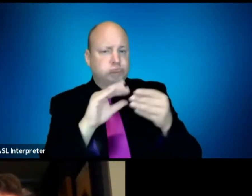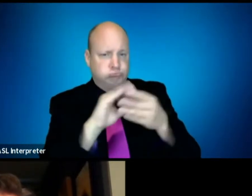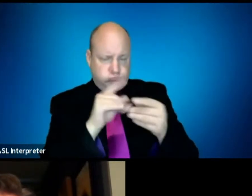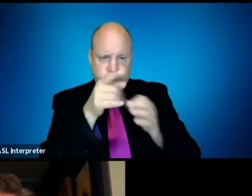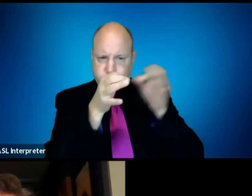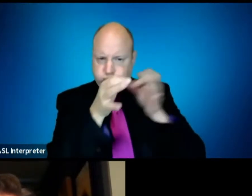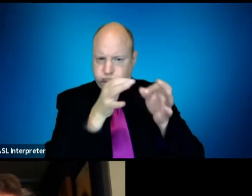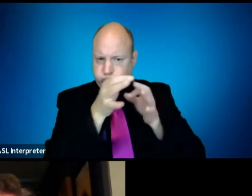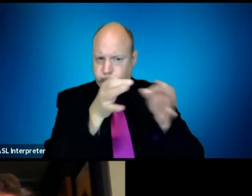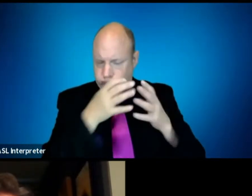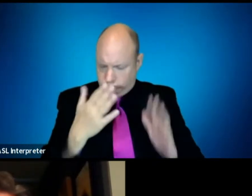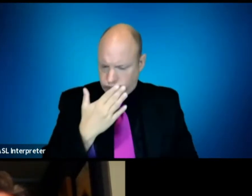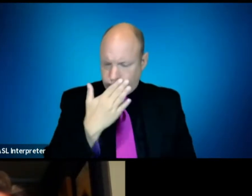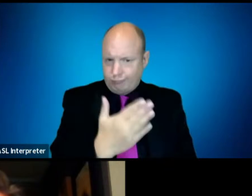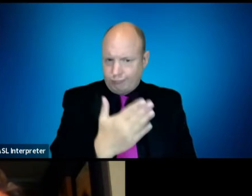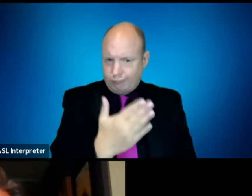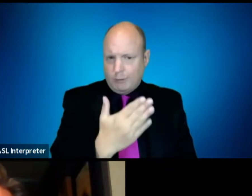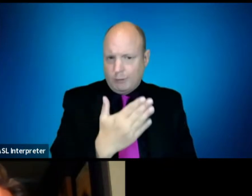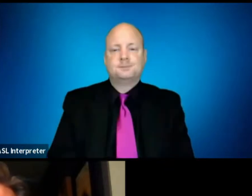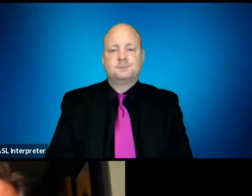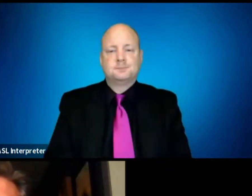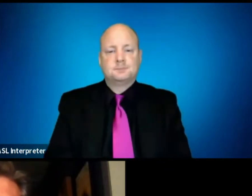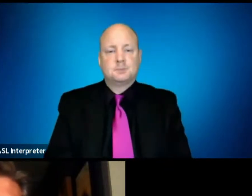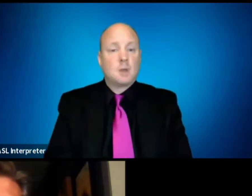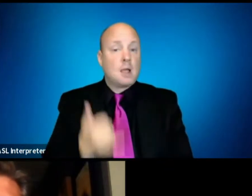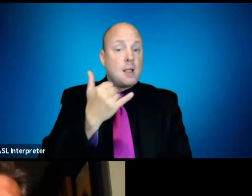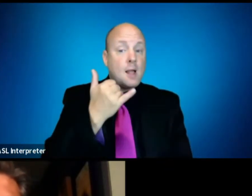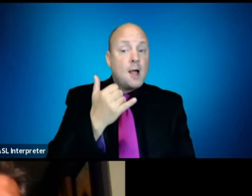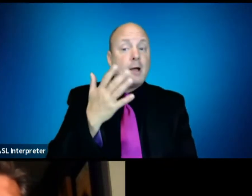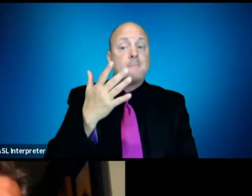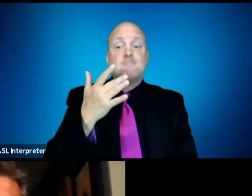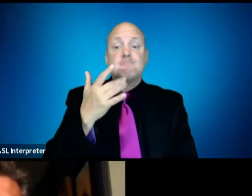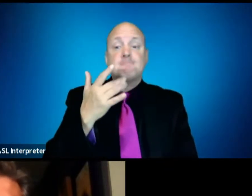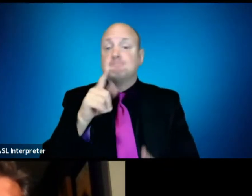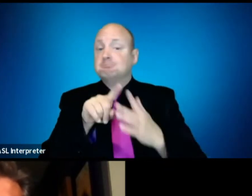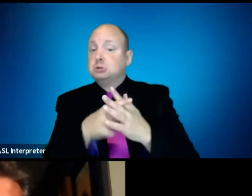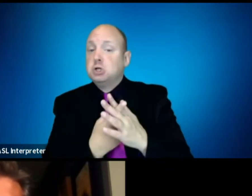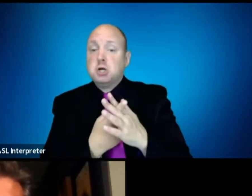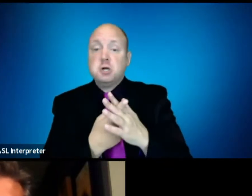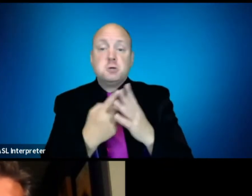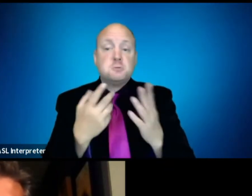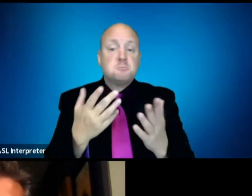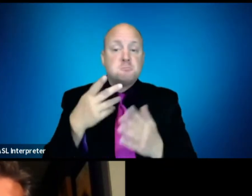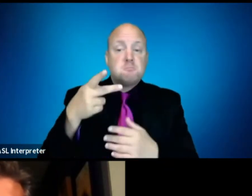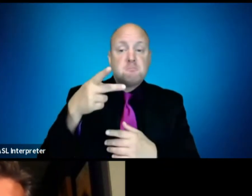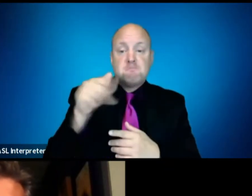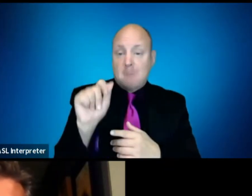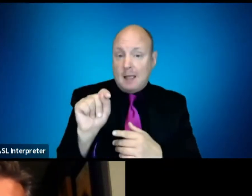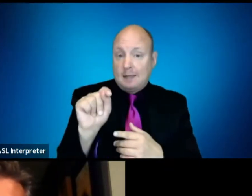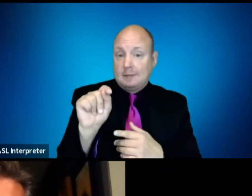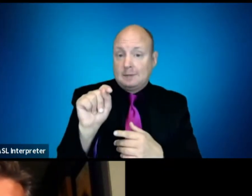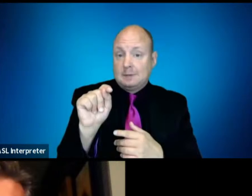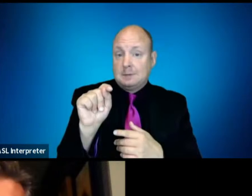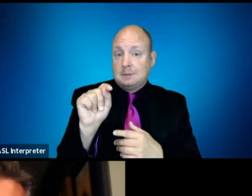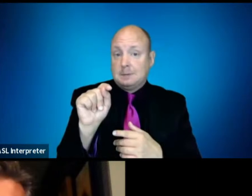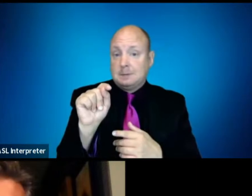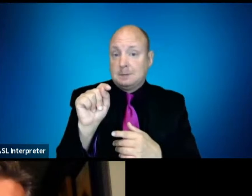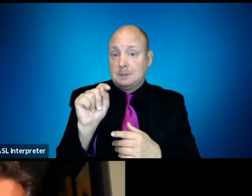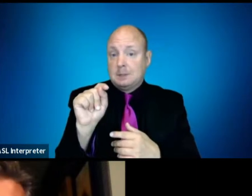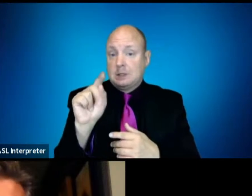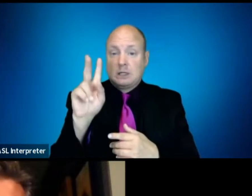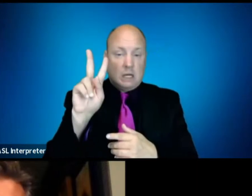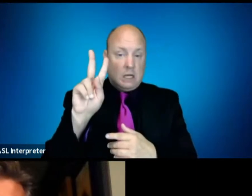All right, we'll start with Pat Doris, KGW. We'll open up the mic for you to